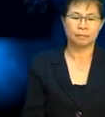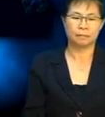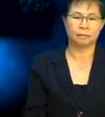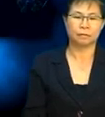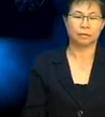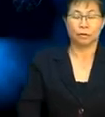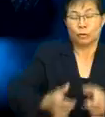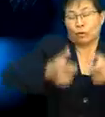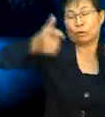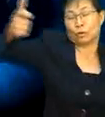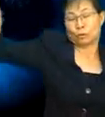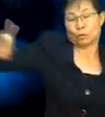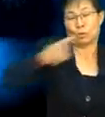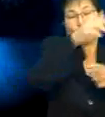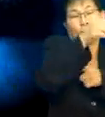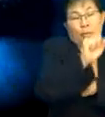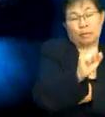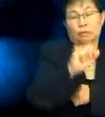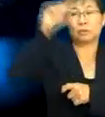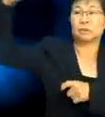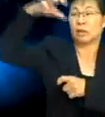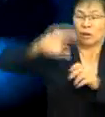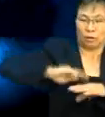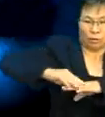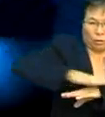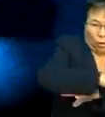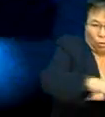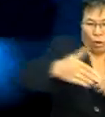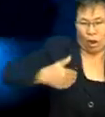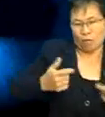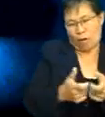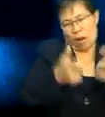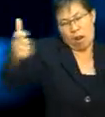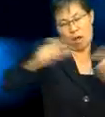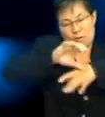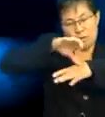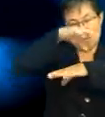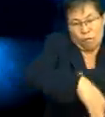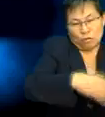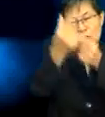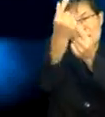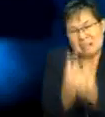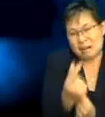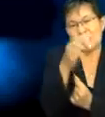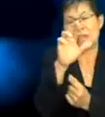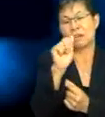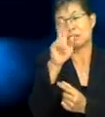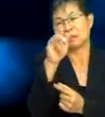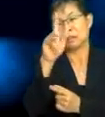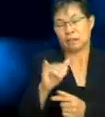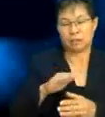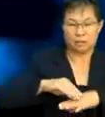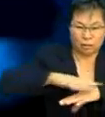The huge mass of the sun causes it to have a large force of gravity. This